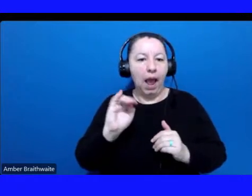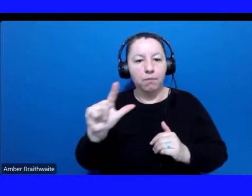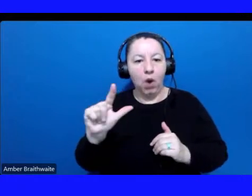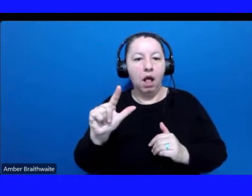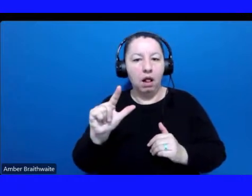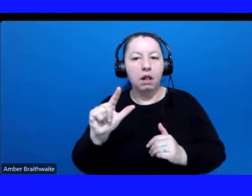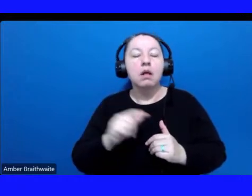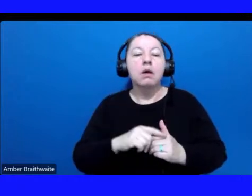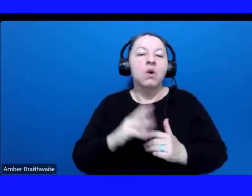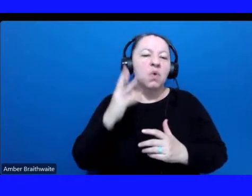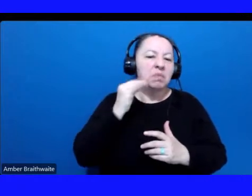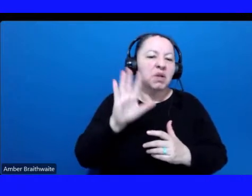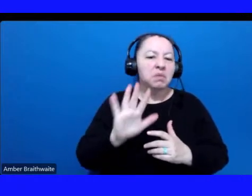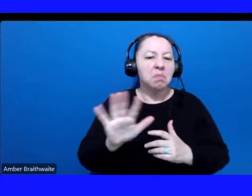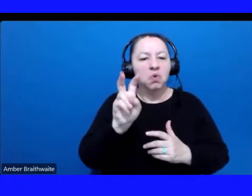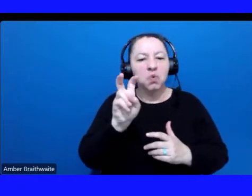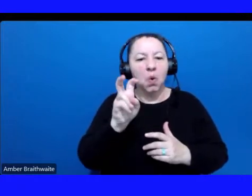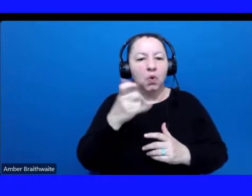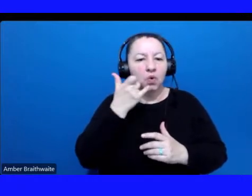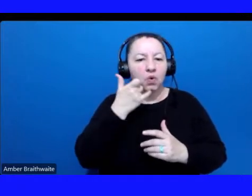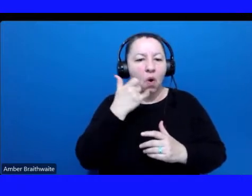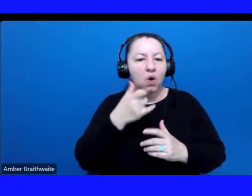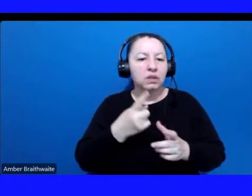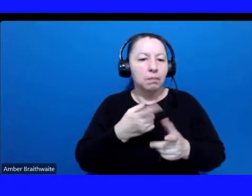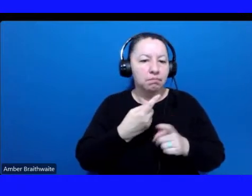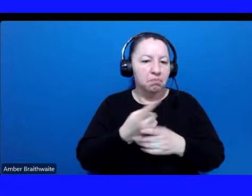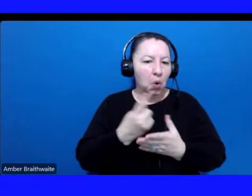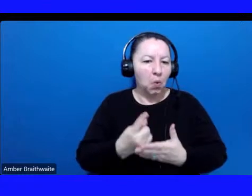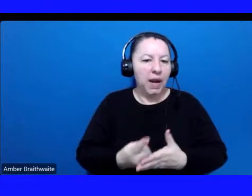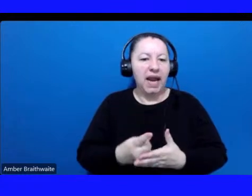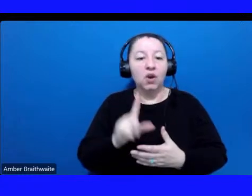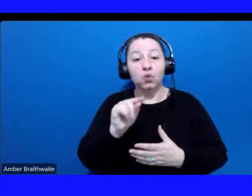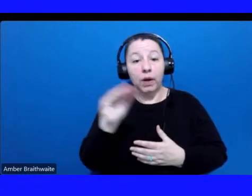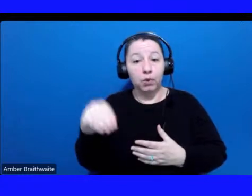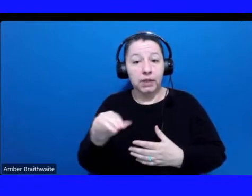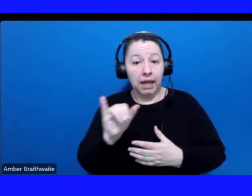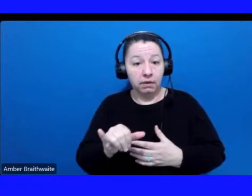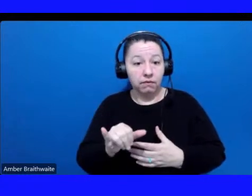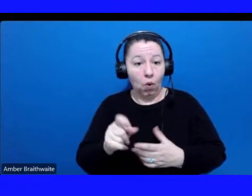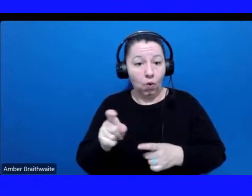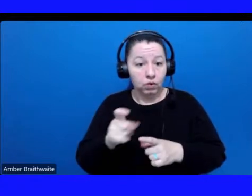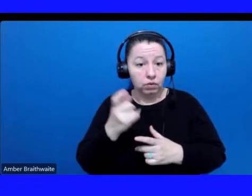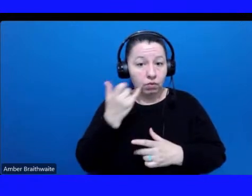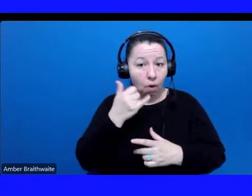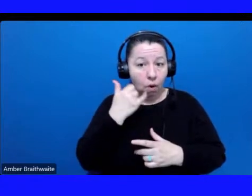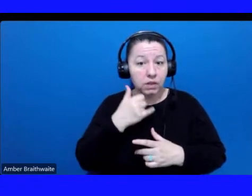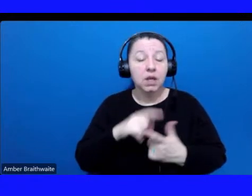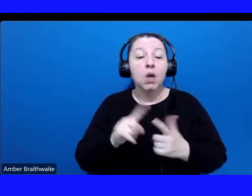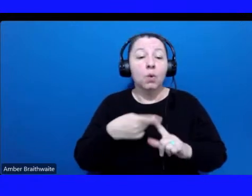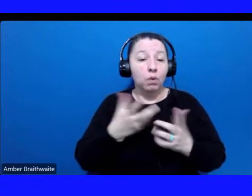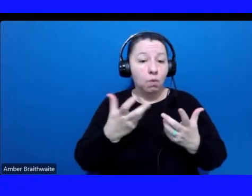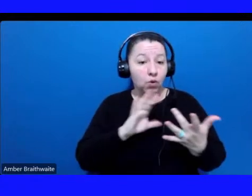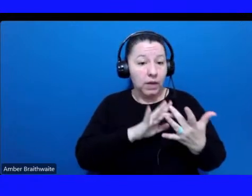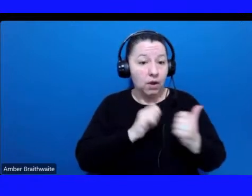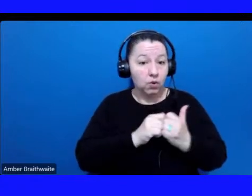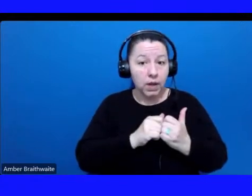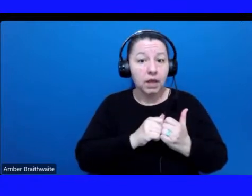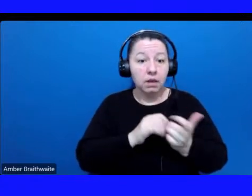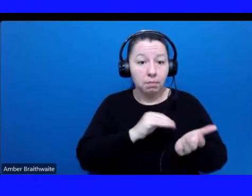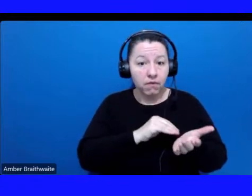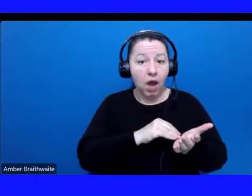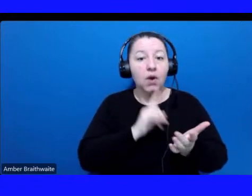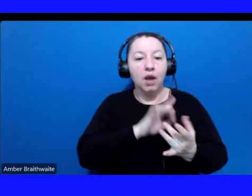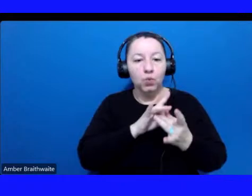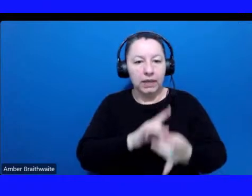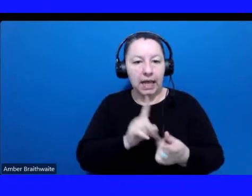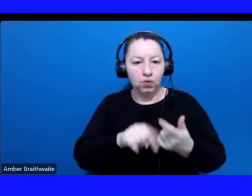terms of awarding this incentive award. But suffice it to say that this was based